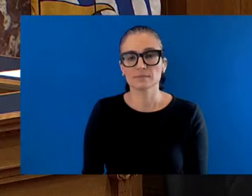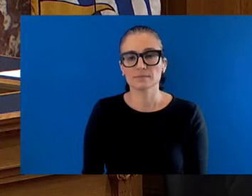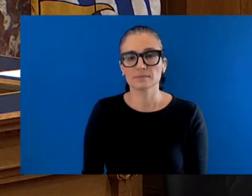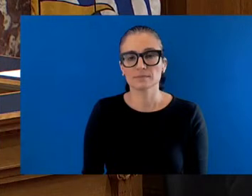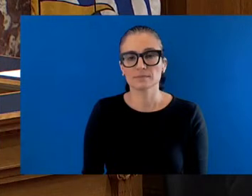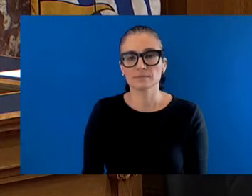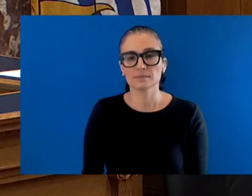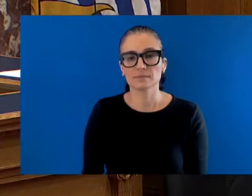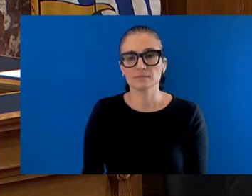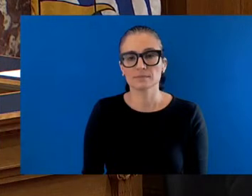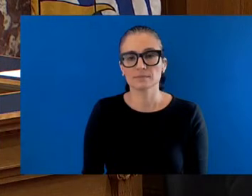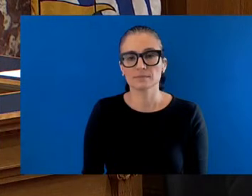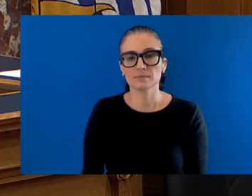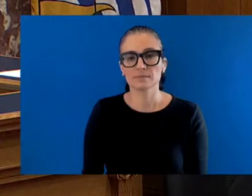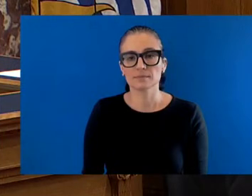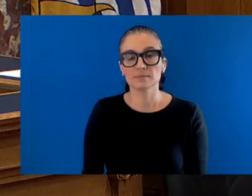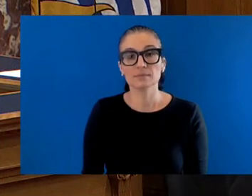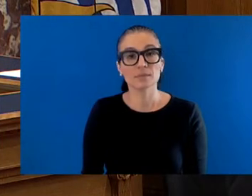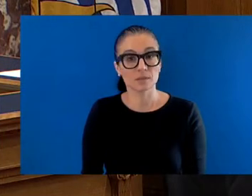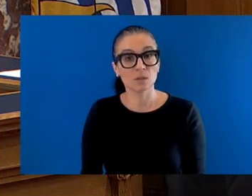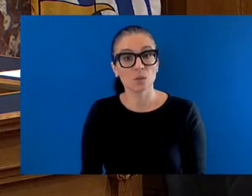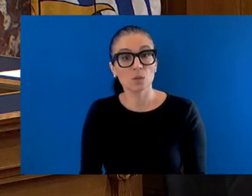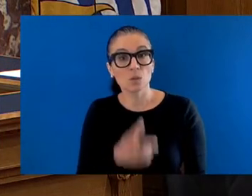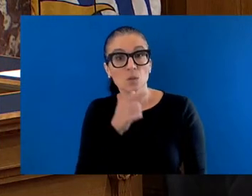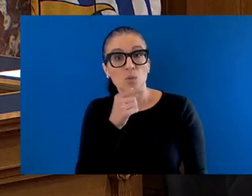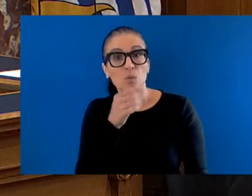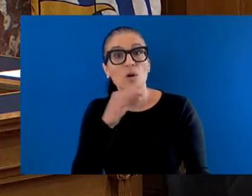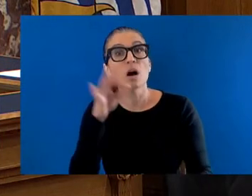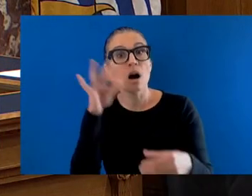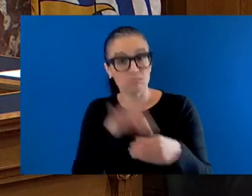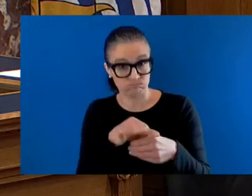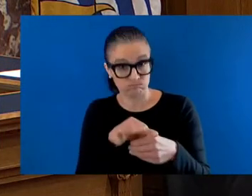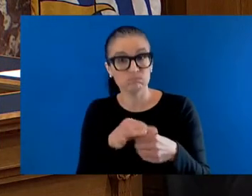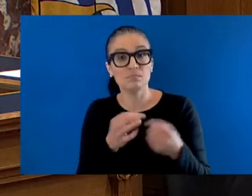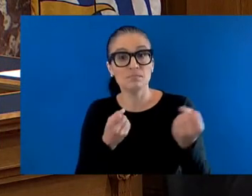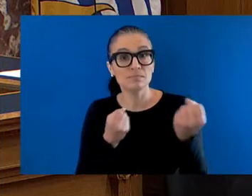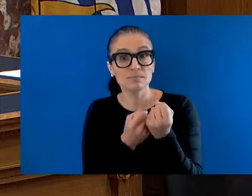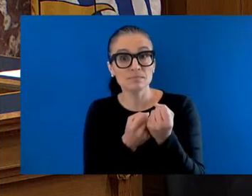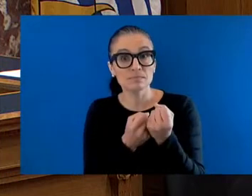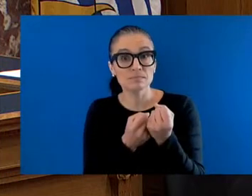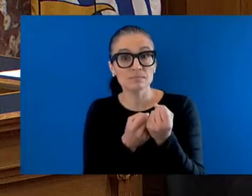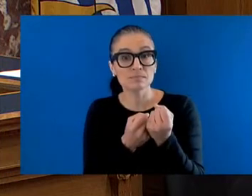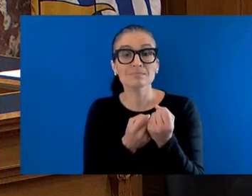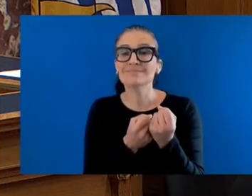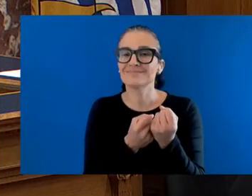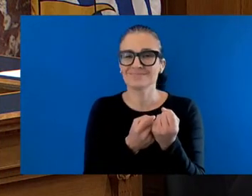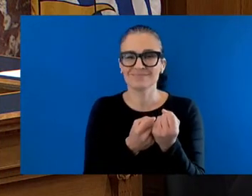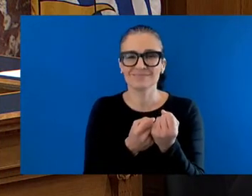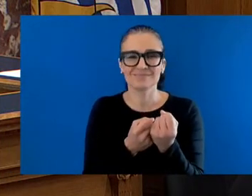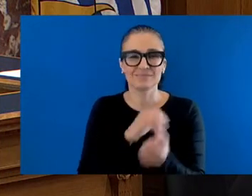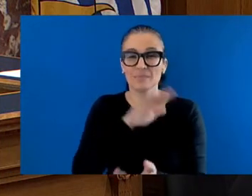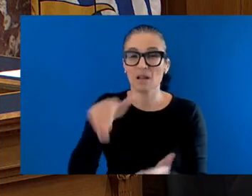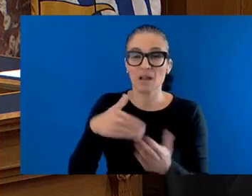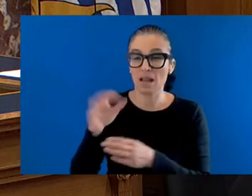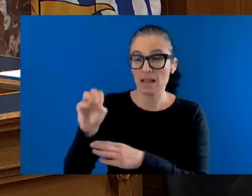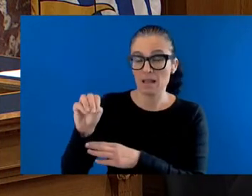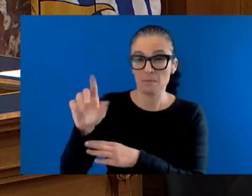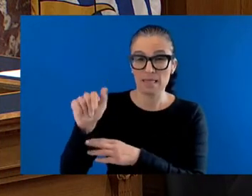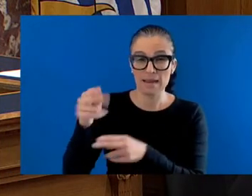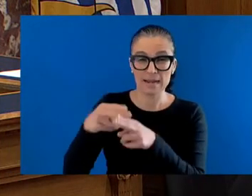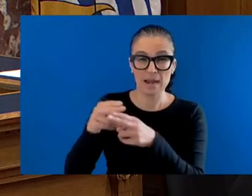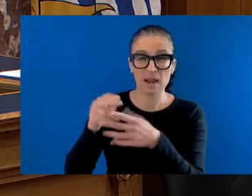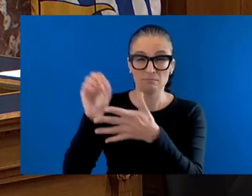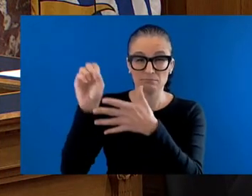Dirksen, Millibar, Stone, Bond, Halford, Ross, Oakes, Bernier, Payton, Davies, Kylo, Shipitka,